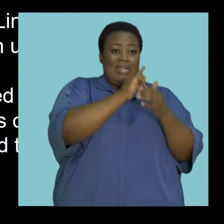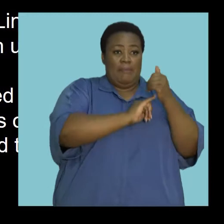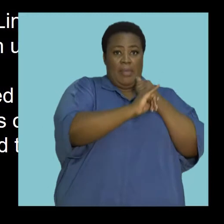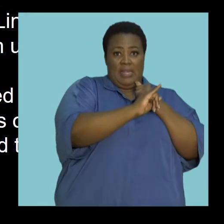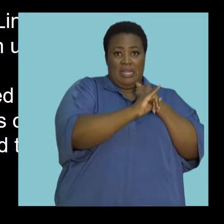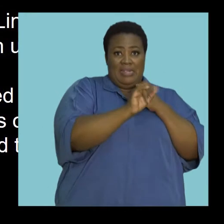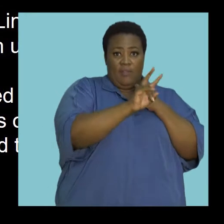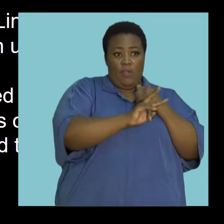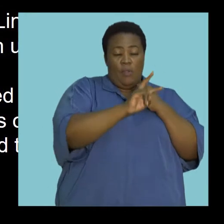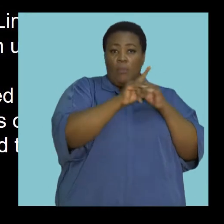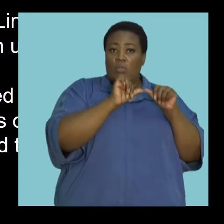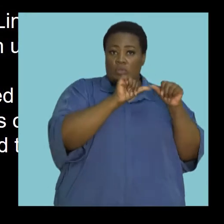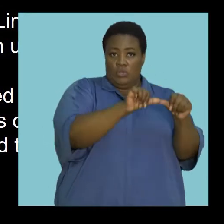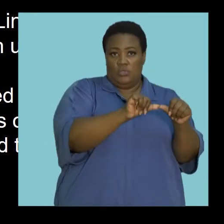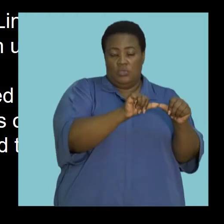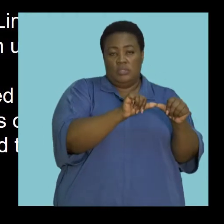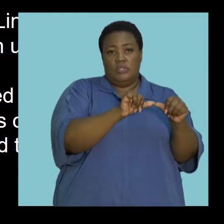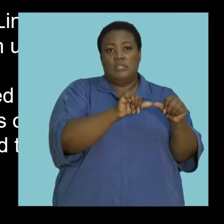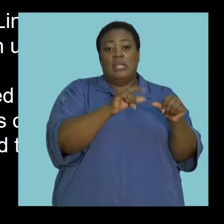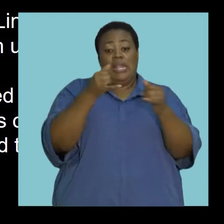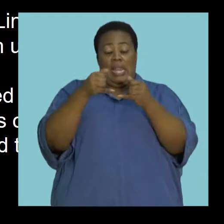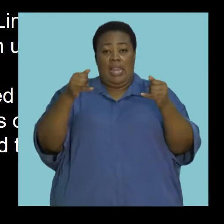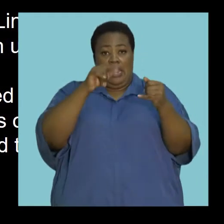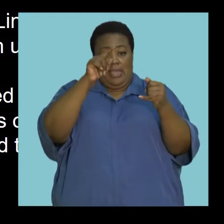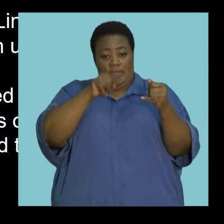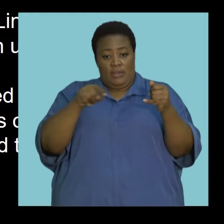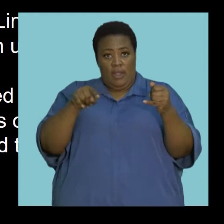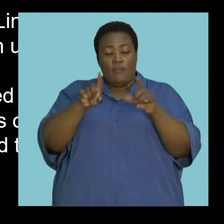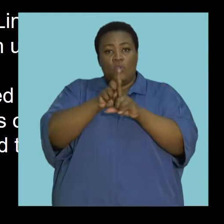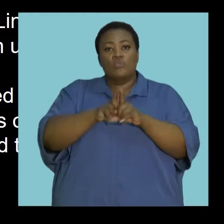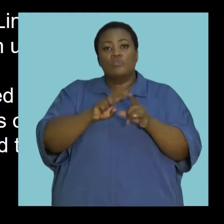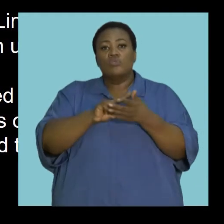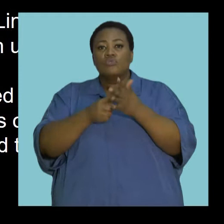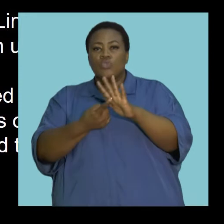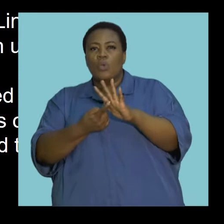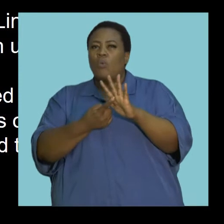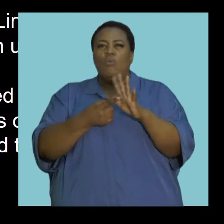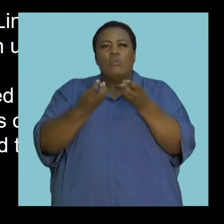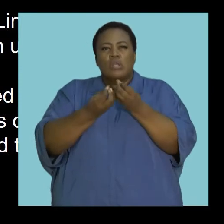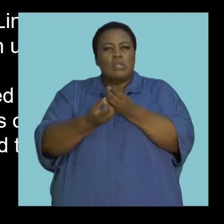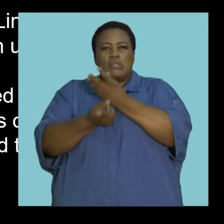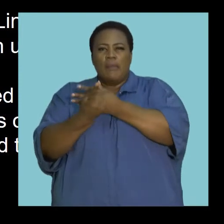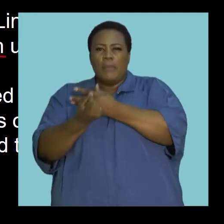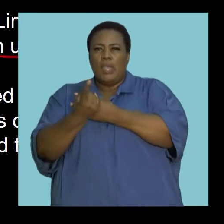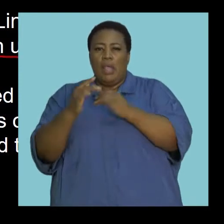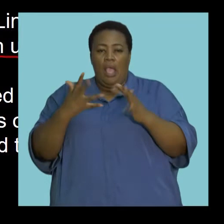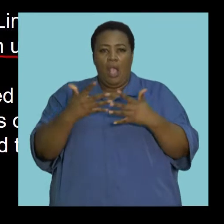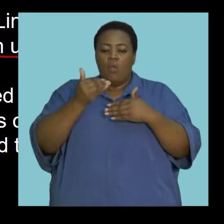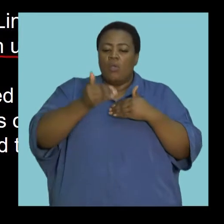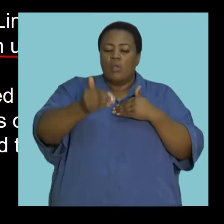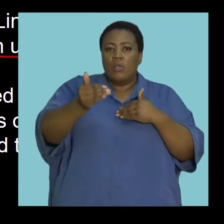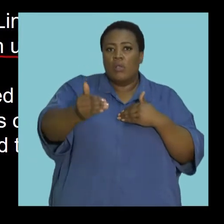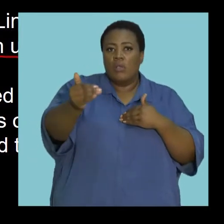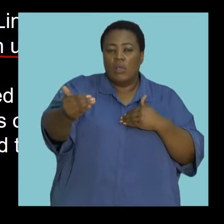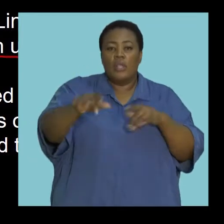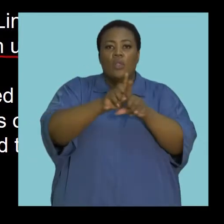variable is continuous. Line graphs are useful in showing trends over time and are often used